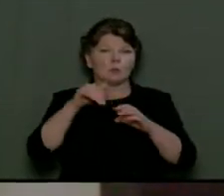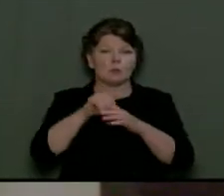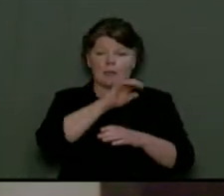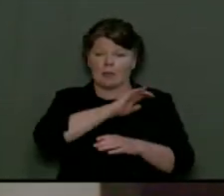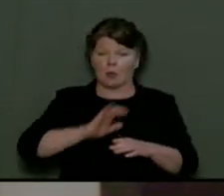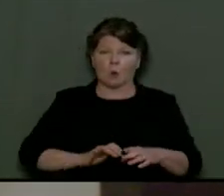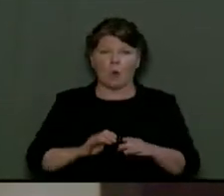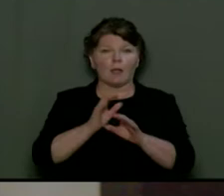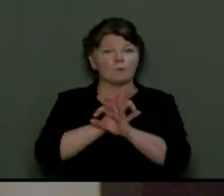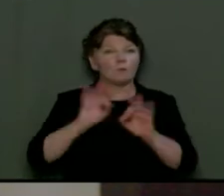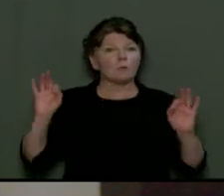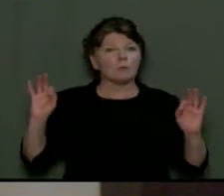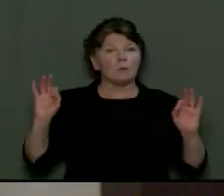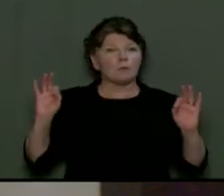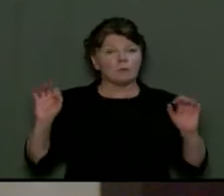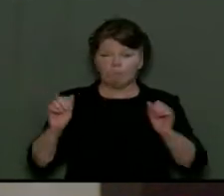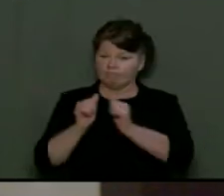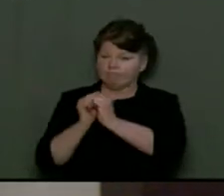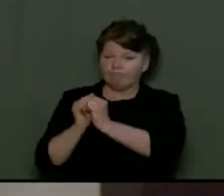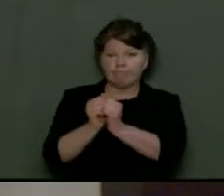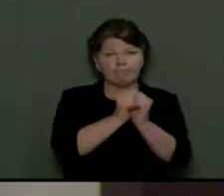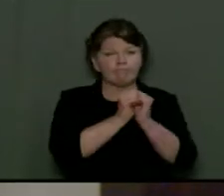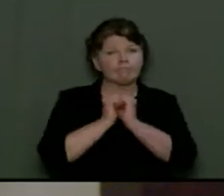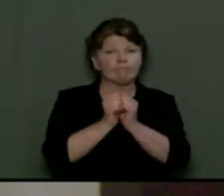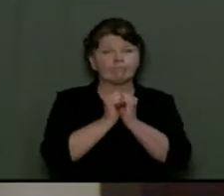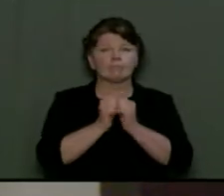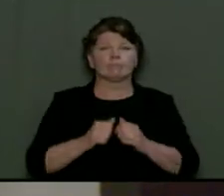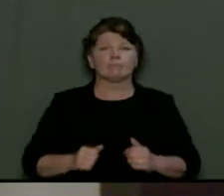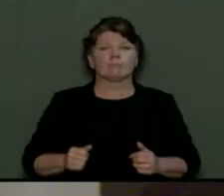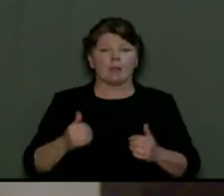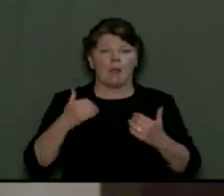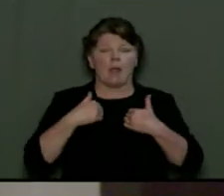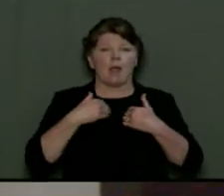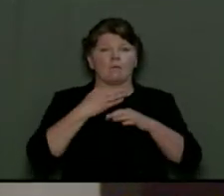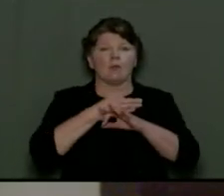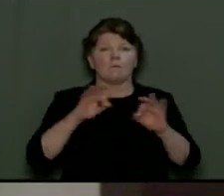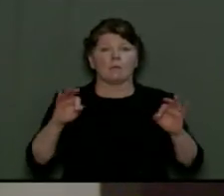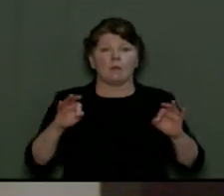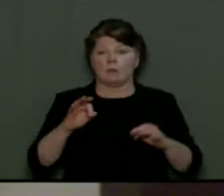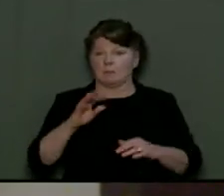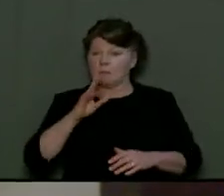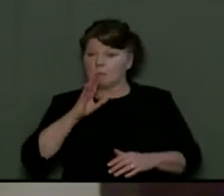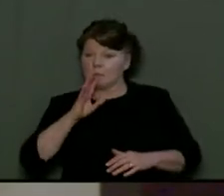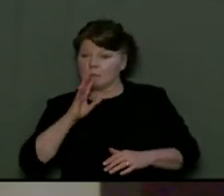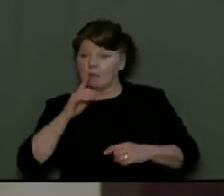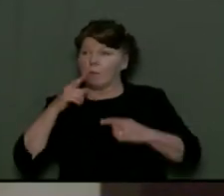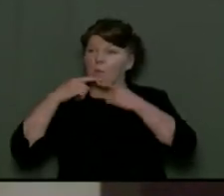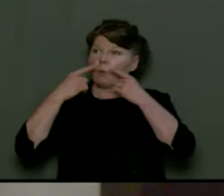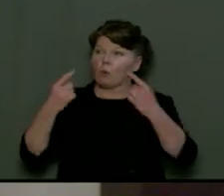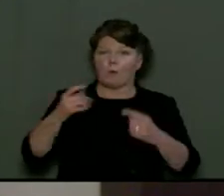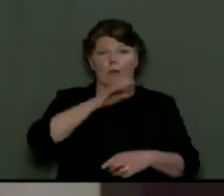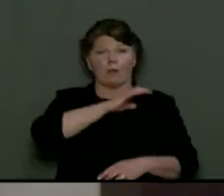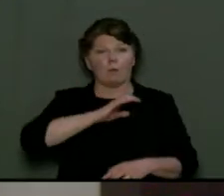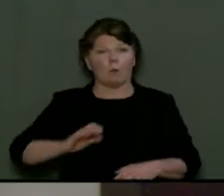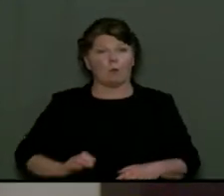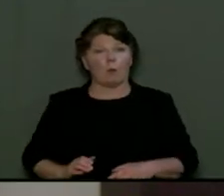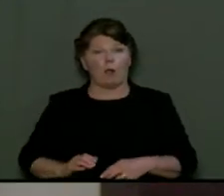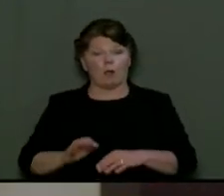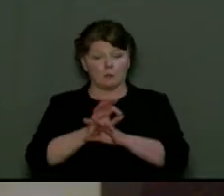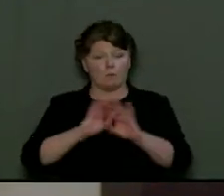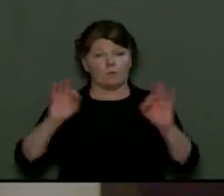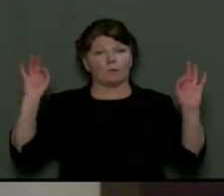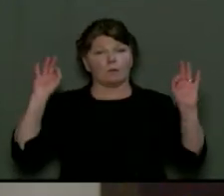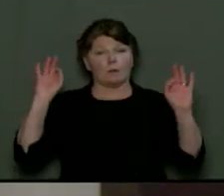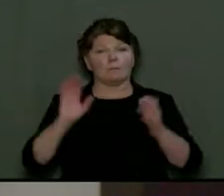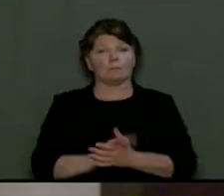Christ in freedom. And that we have the freedom of speech to proclaim Christ in freedom.